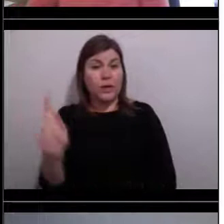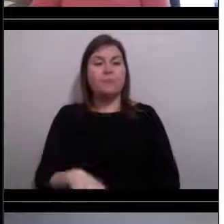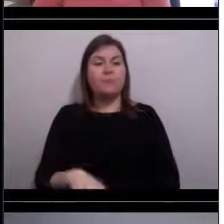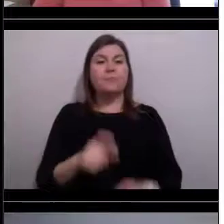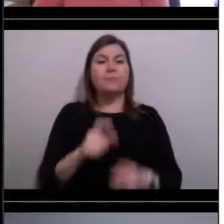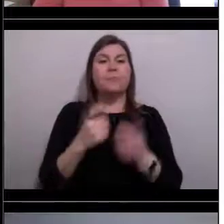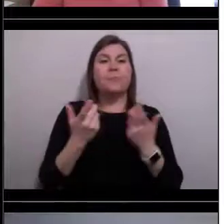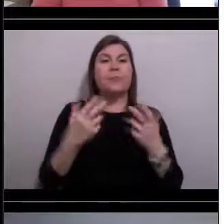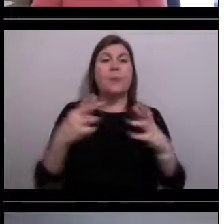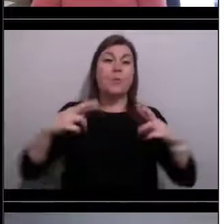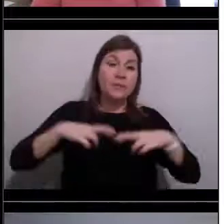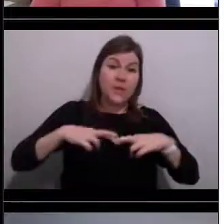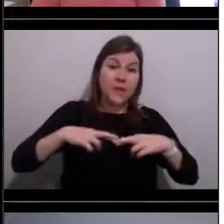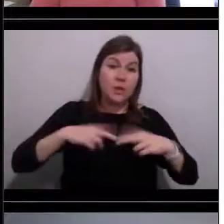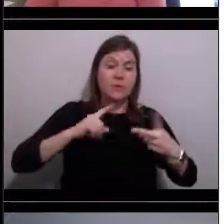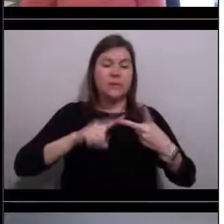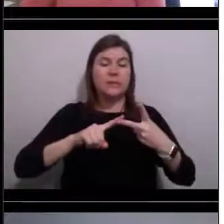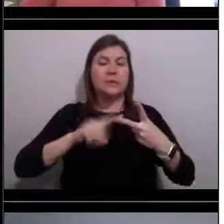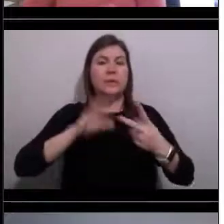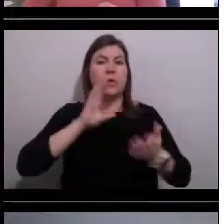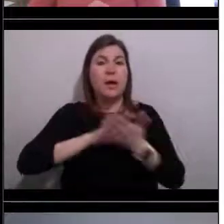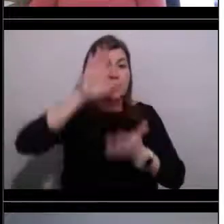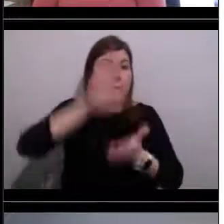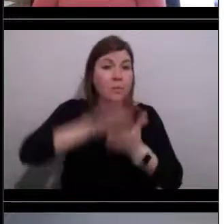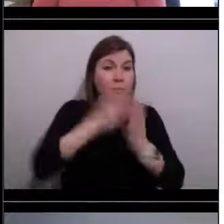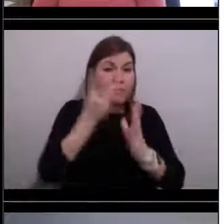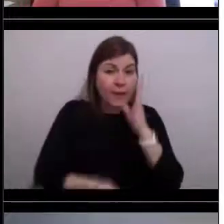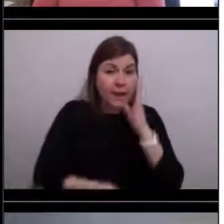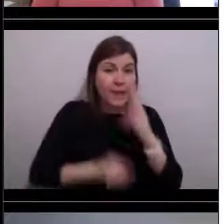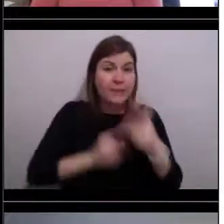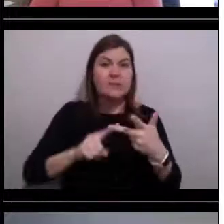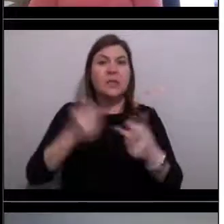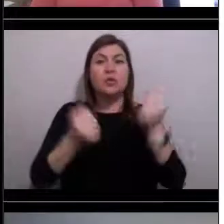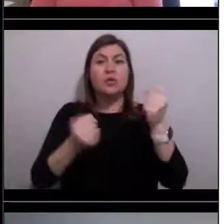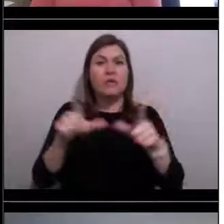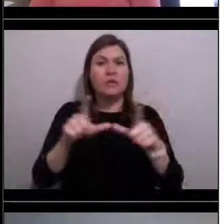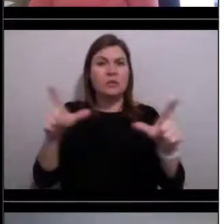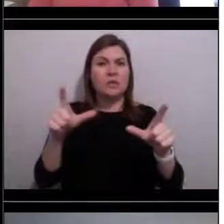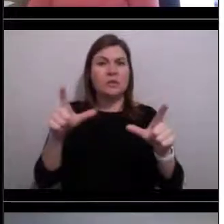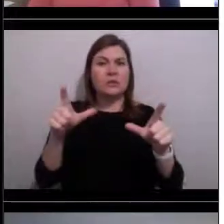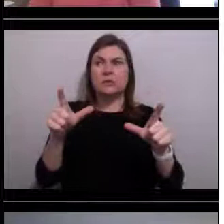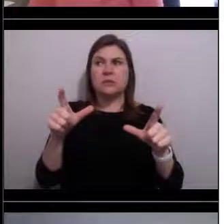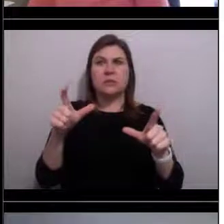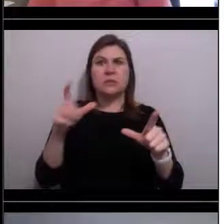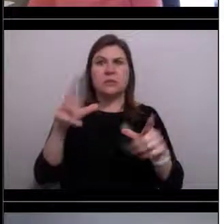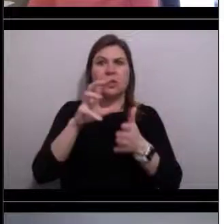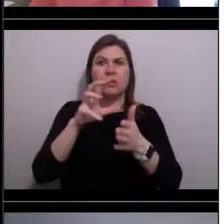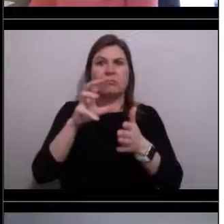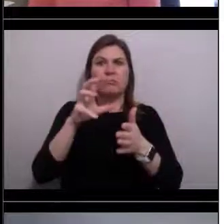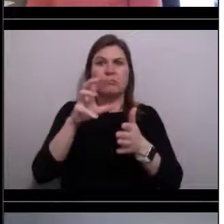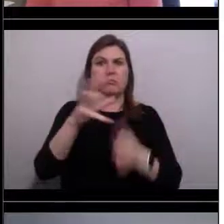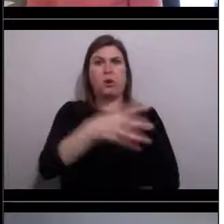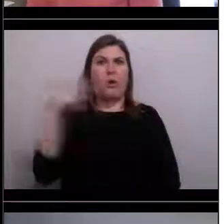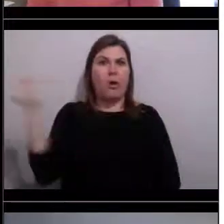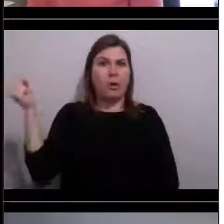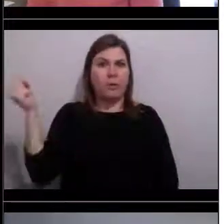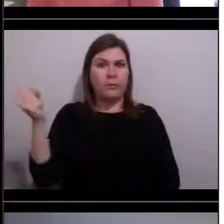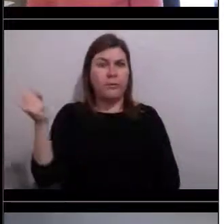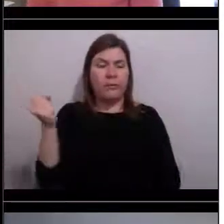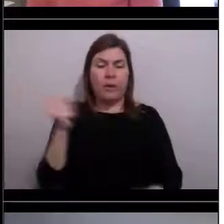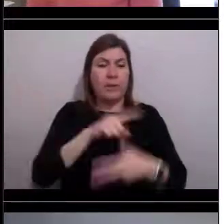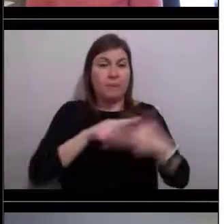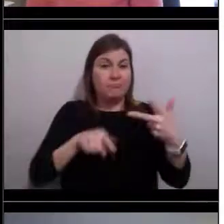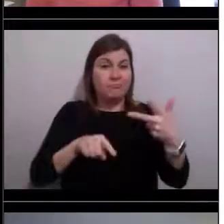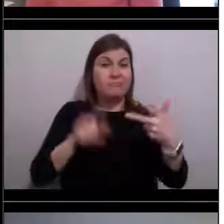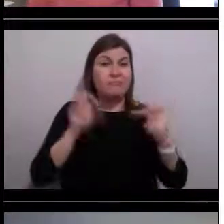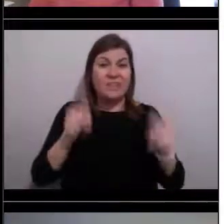like retirement, death of a spouse, losing your driver's license, all those things can happen to any one of us today. Some of those